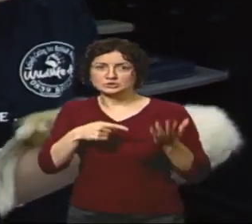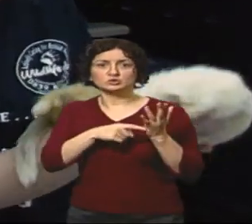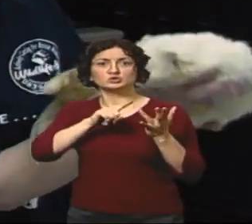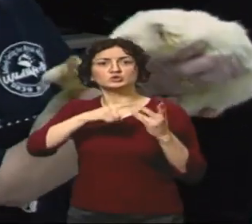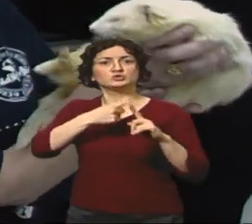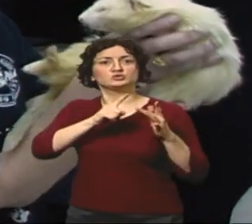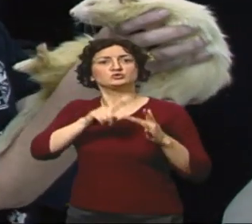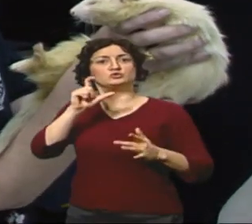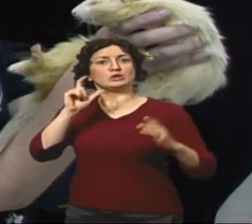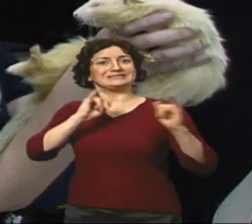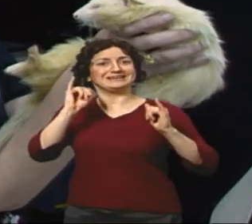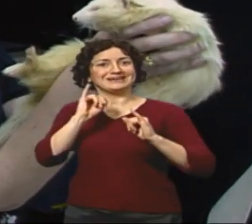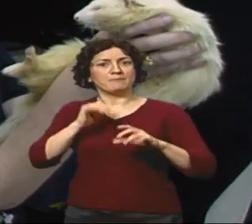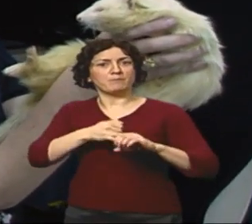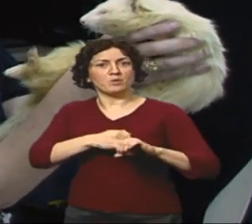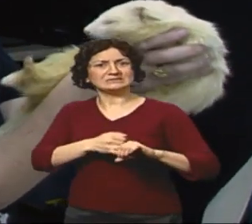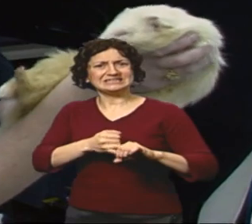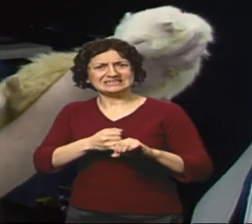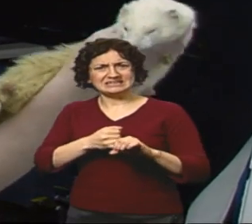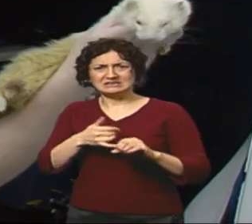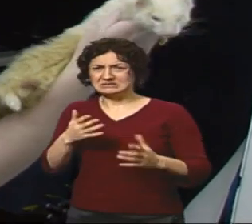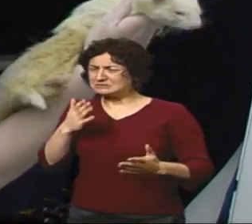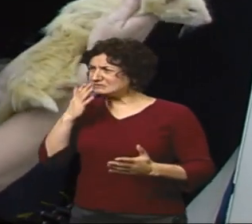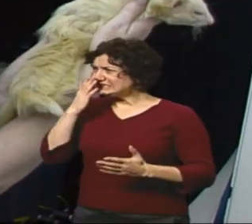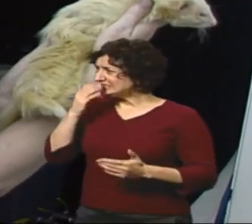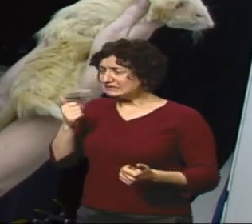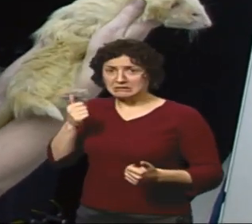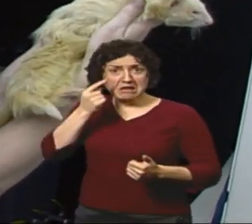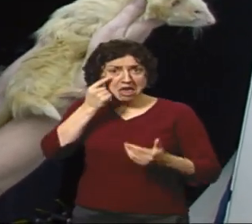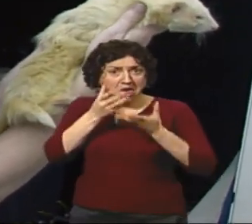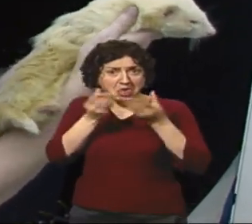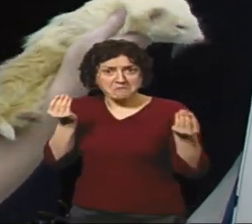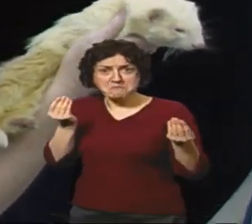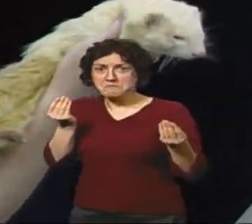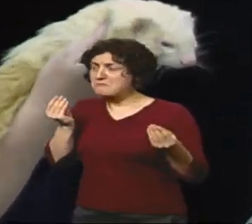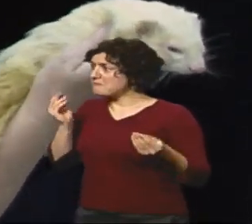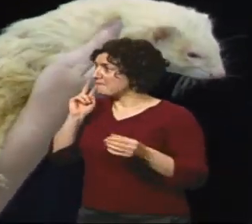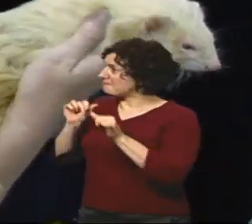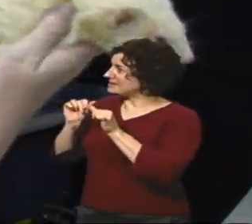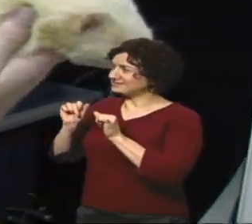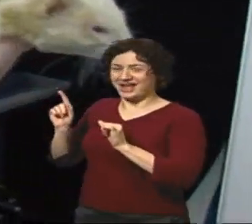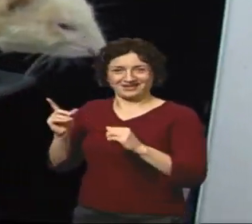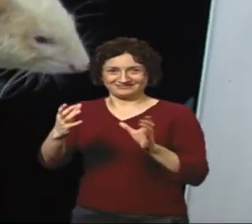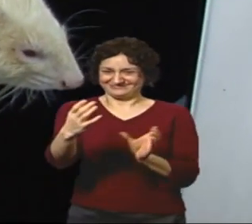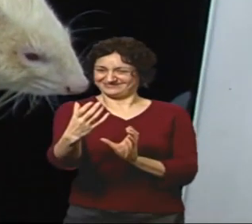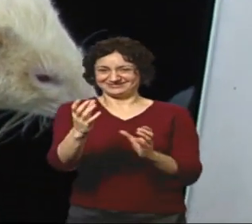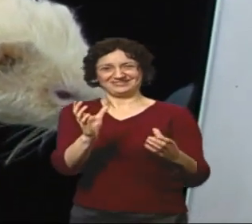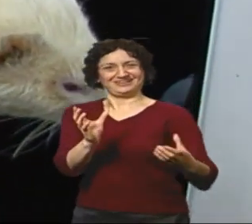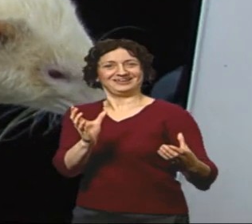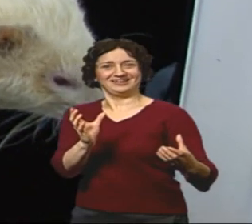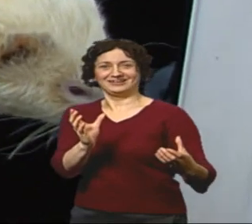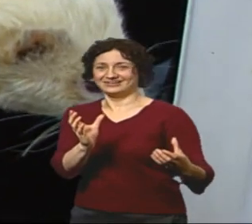it doesn't seem to be possible. I mean, he's lost an eye anyway. I mean, he looks better from that side. Oh. That's his best side, that